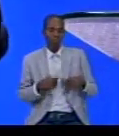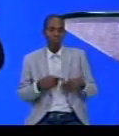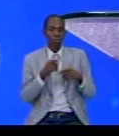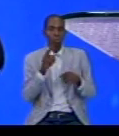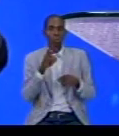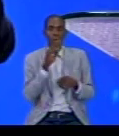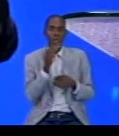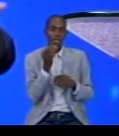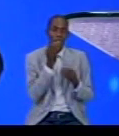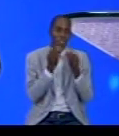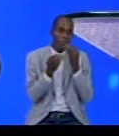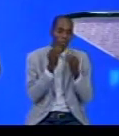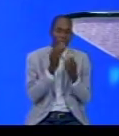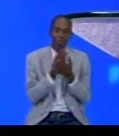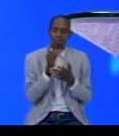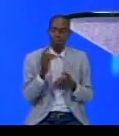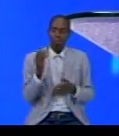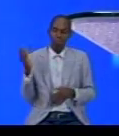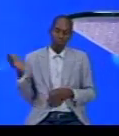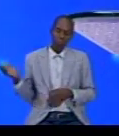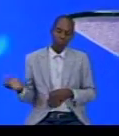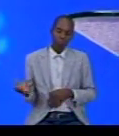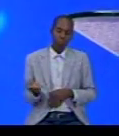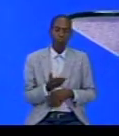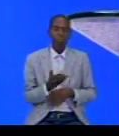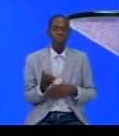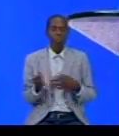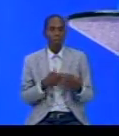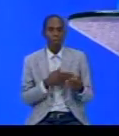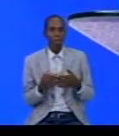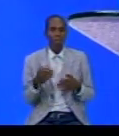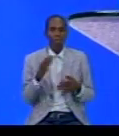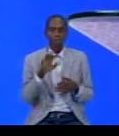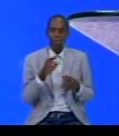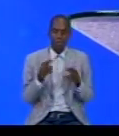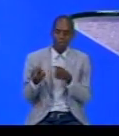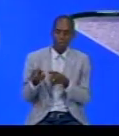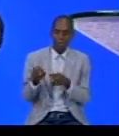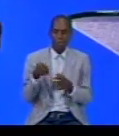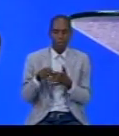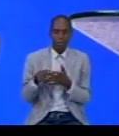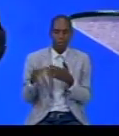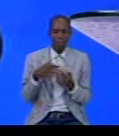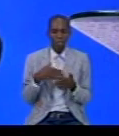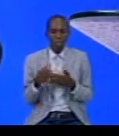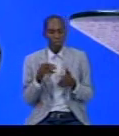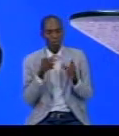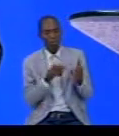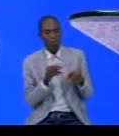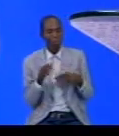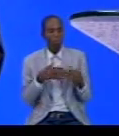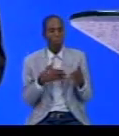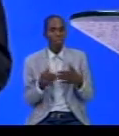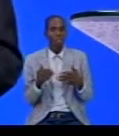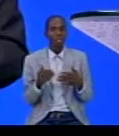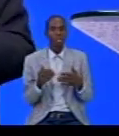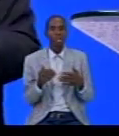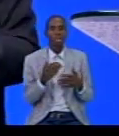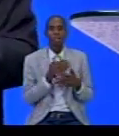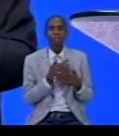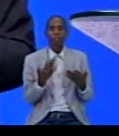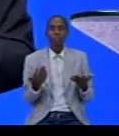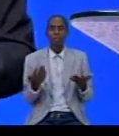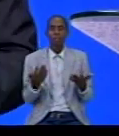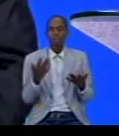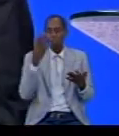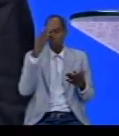eating, and then somebody brings up, look at this, look at this, and it's within 1 month now, this will happen, that will happen. Why don't you